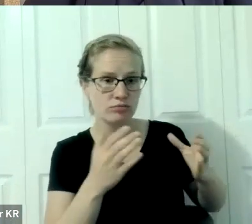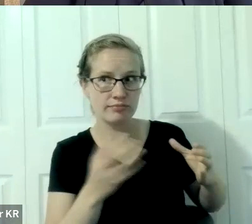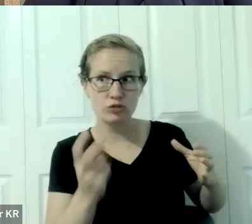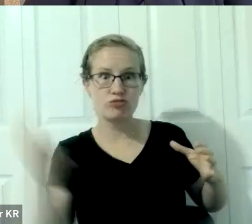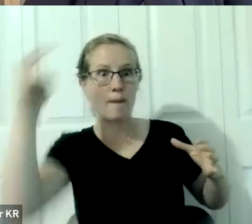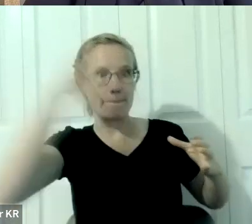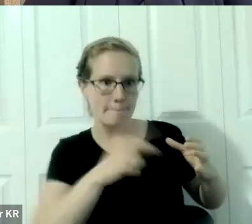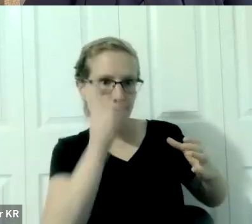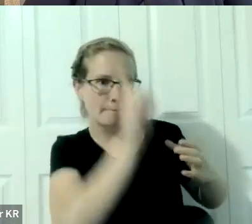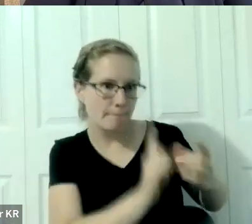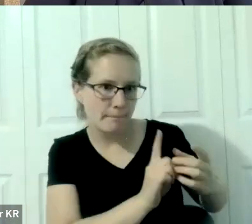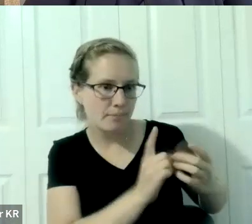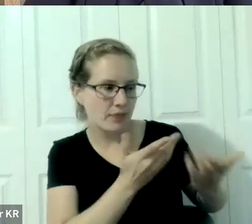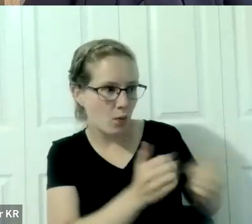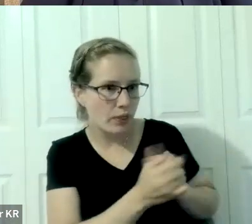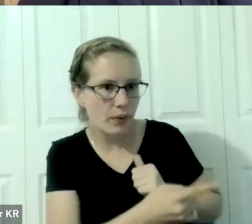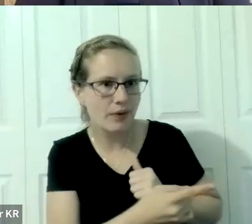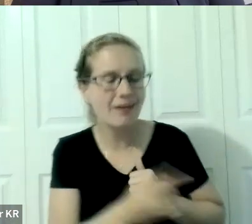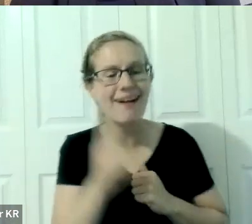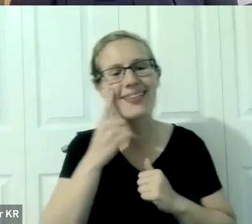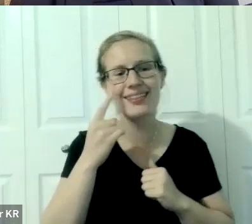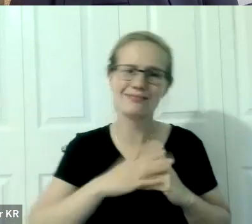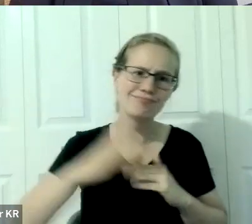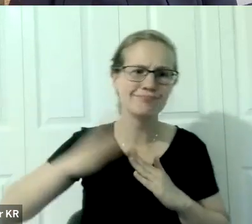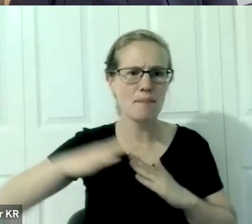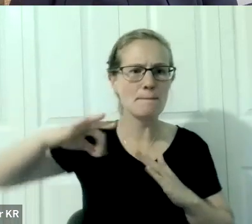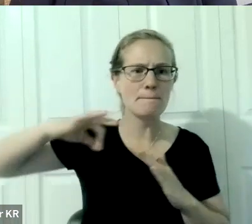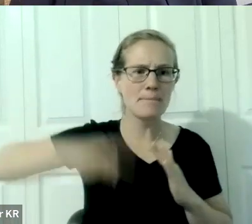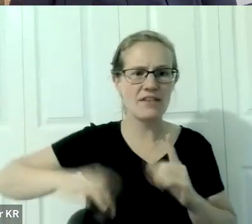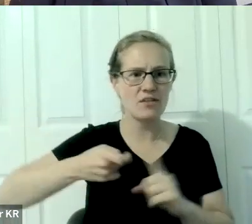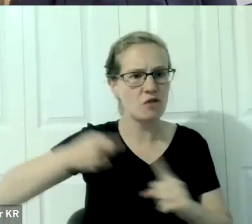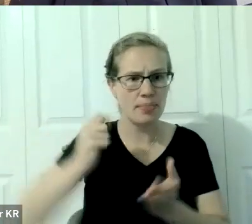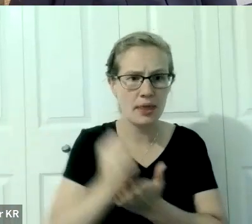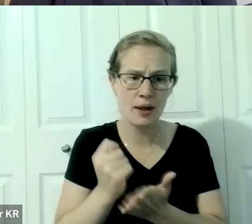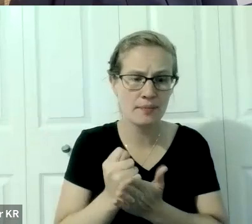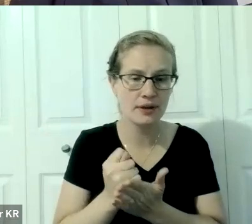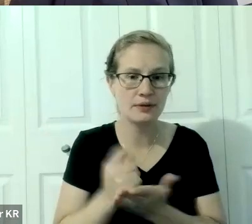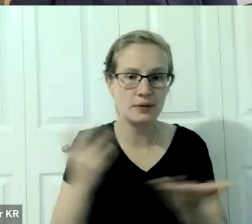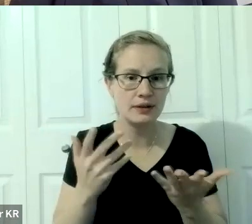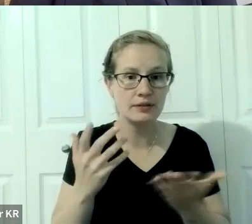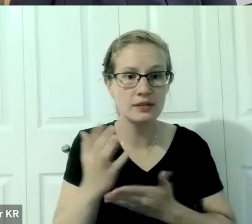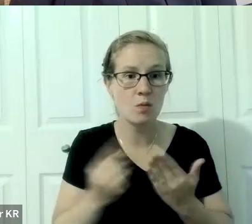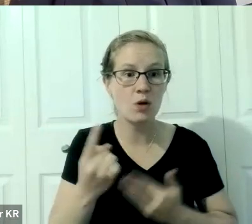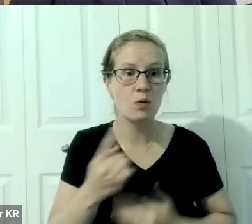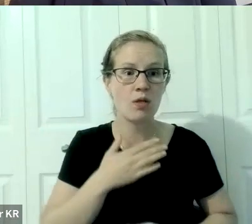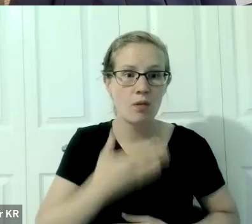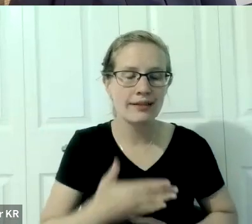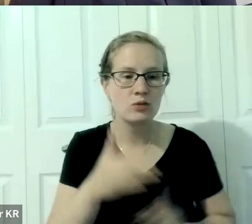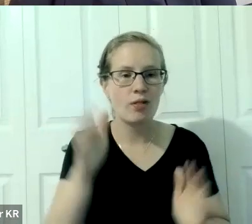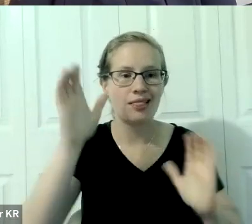there. I think that's the biggest benefit I've gotten from therapy, is that someone was willing to